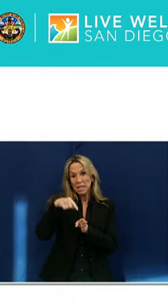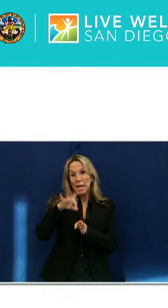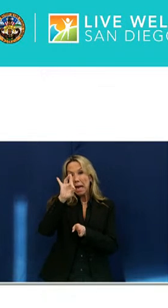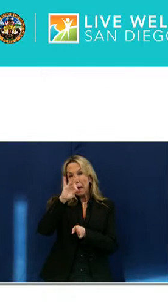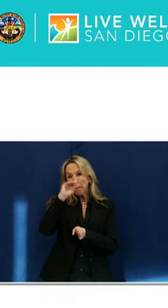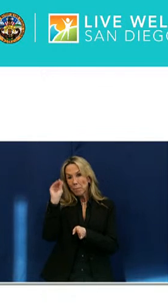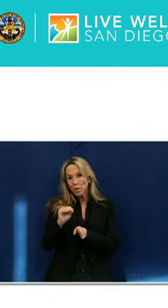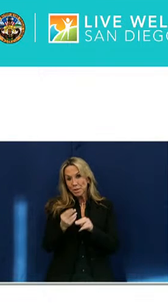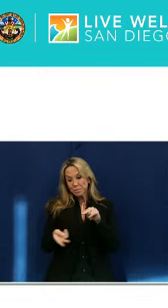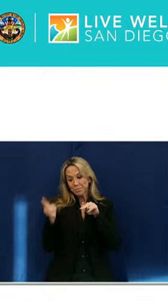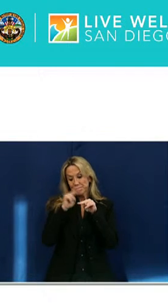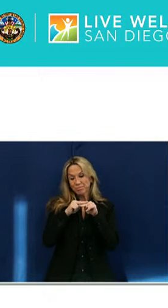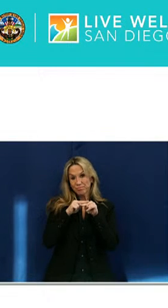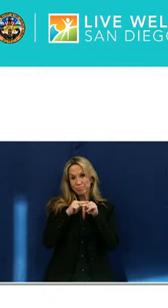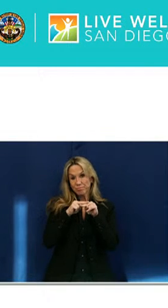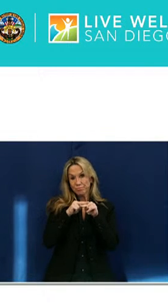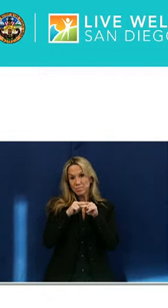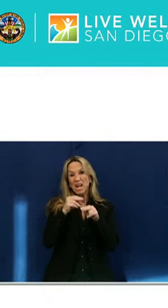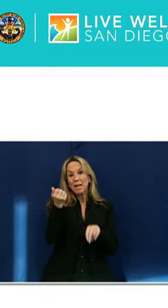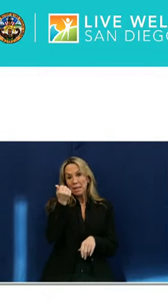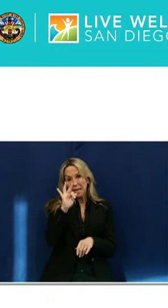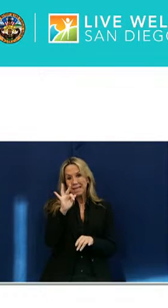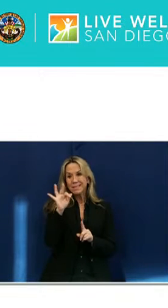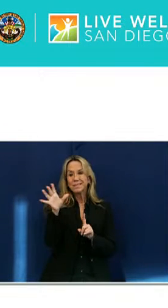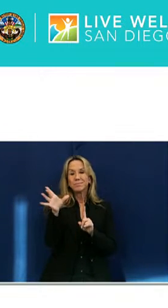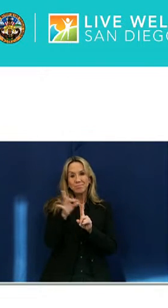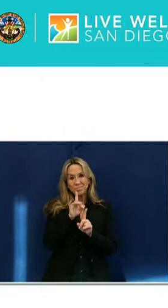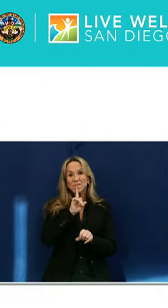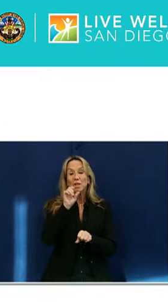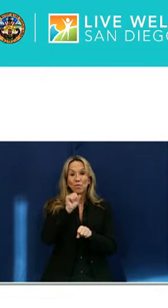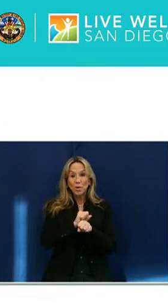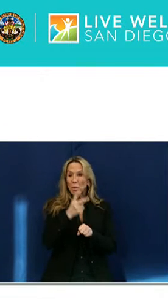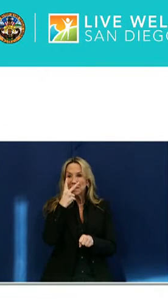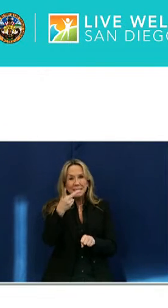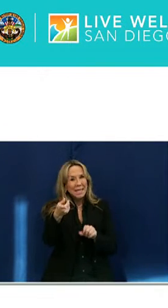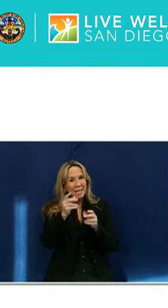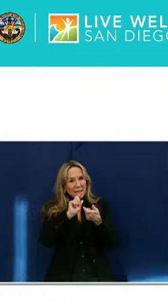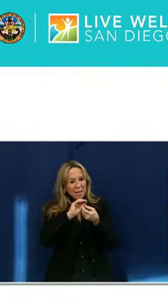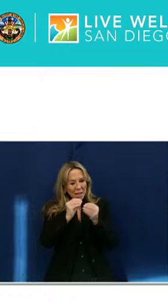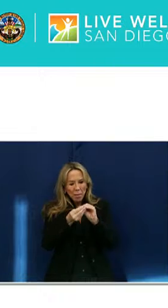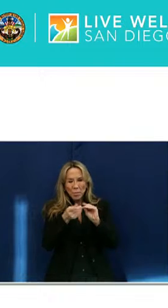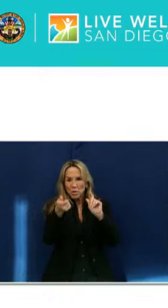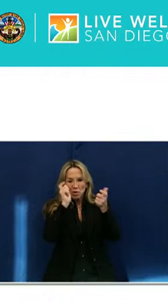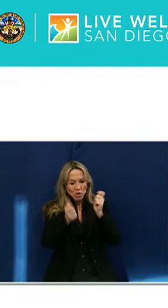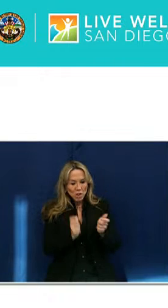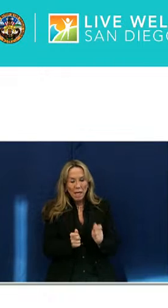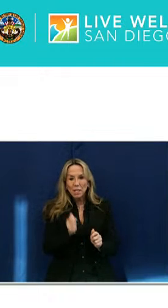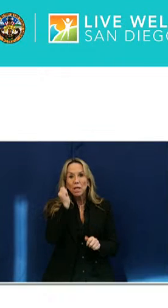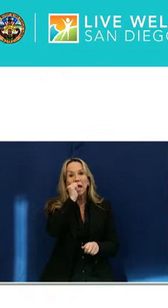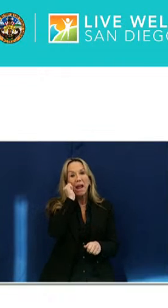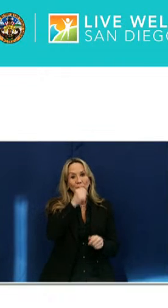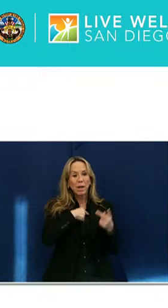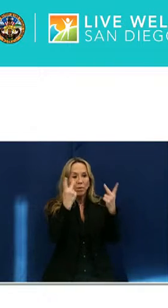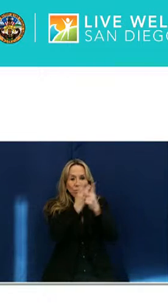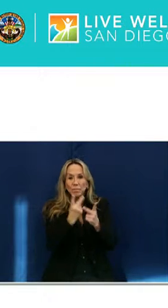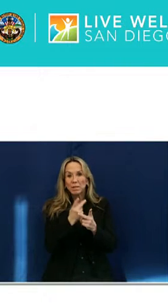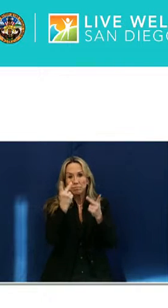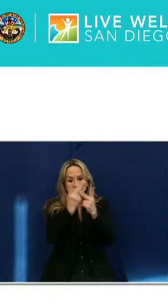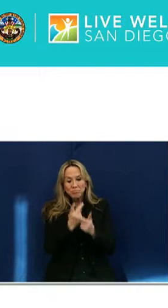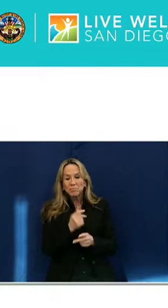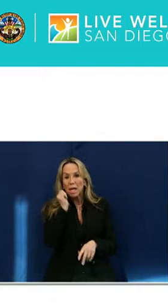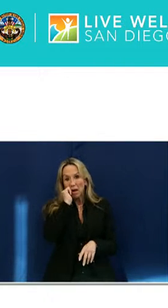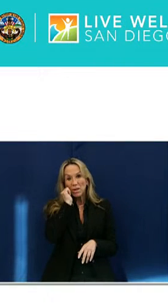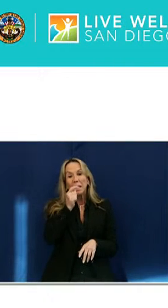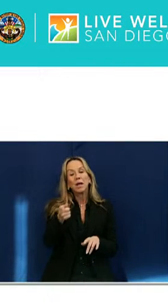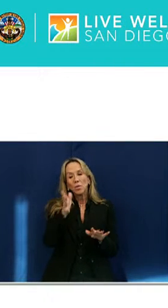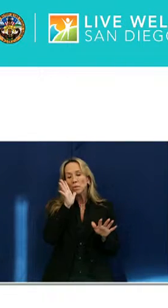in COVID-19 confirmed cases. So these numbers change every day. We calculate these numbers every day, so they